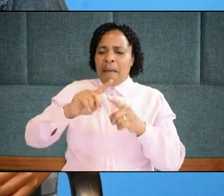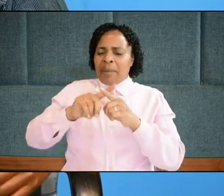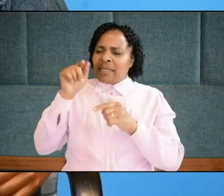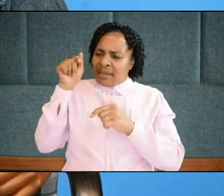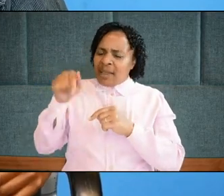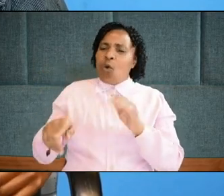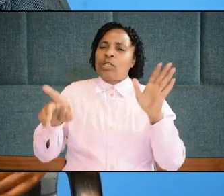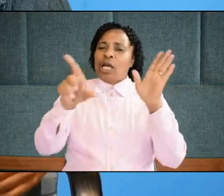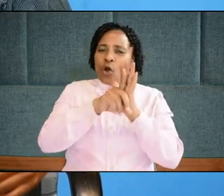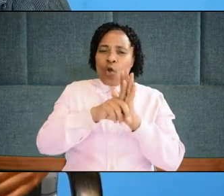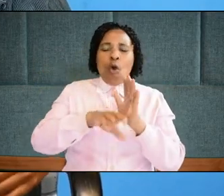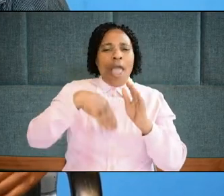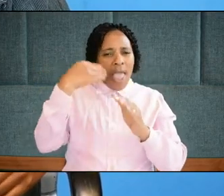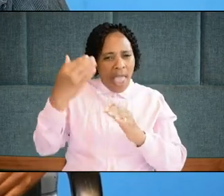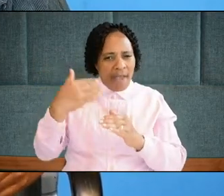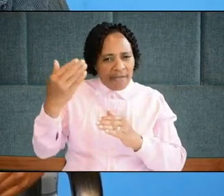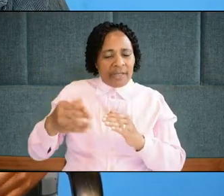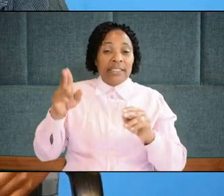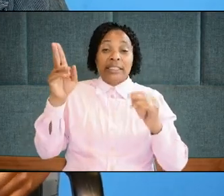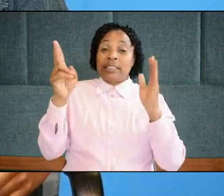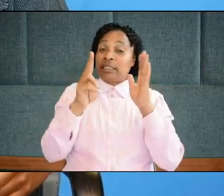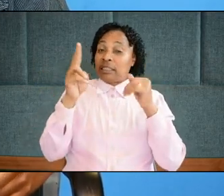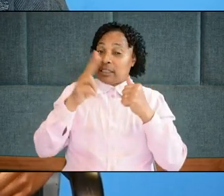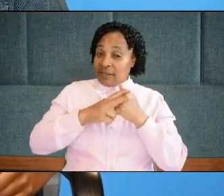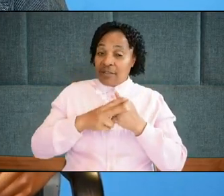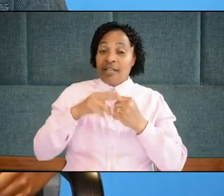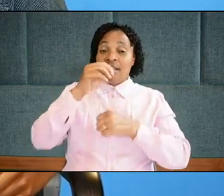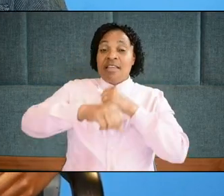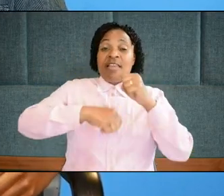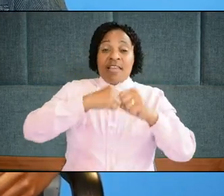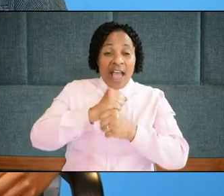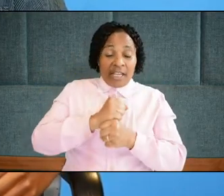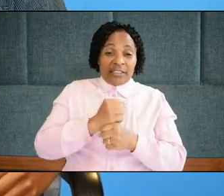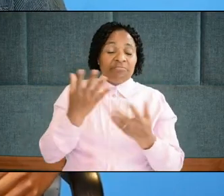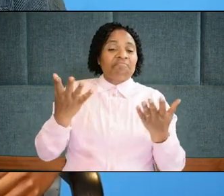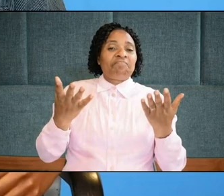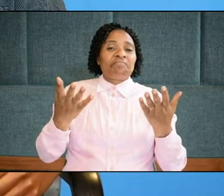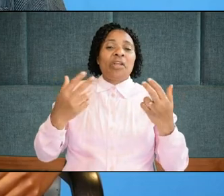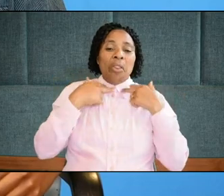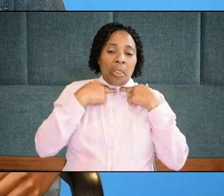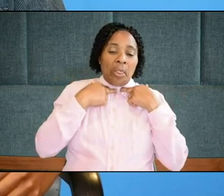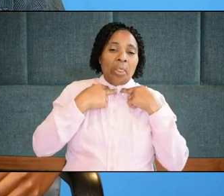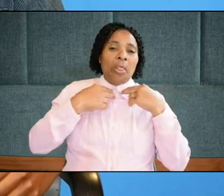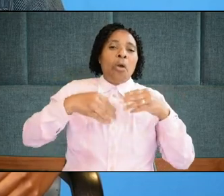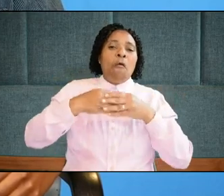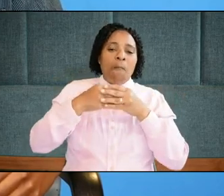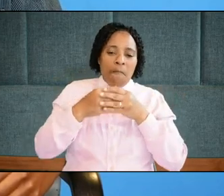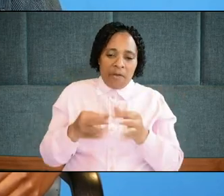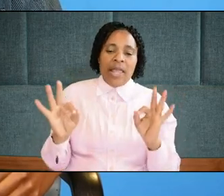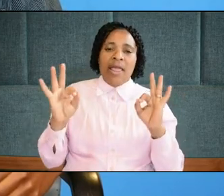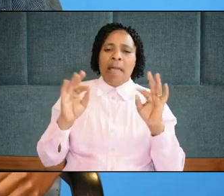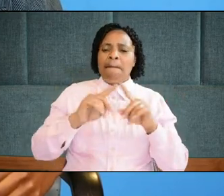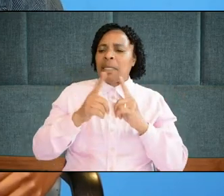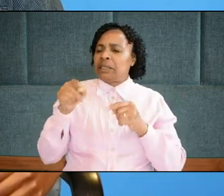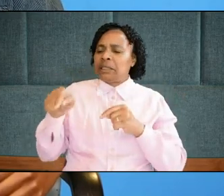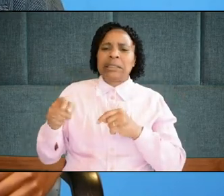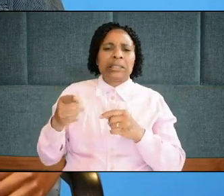that every 7 years, slaves were to be released, but this did not apply to them since they made a